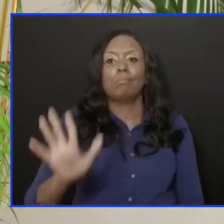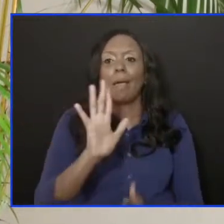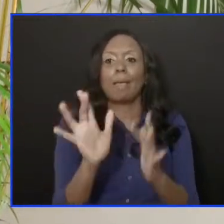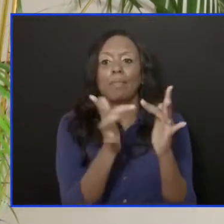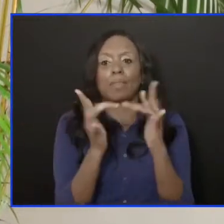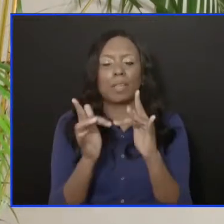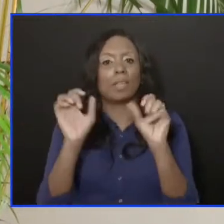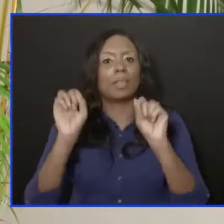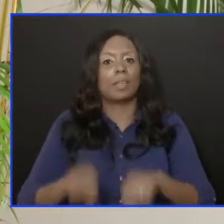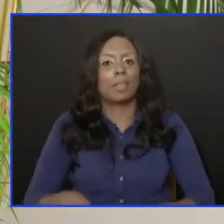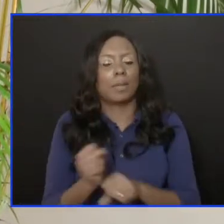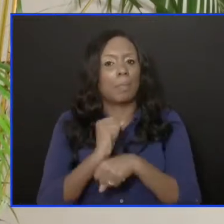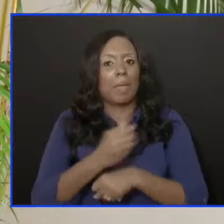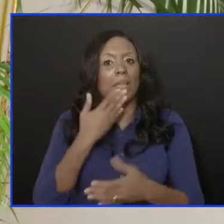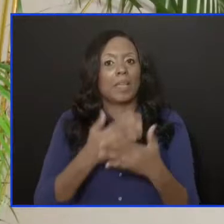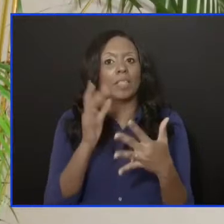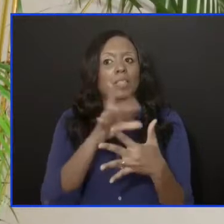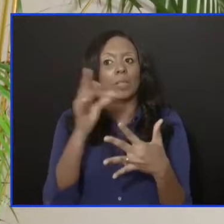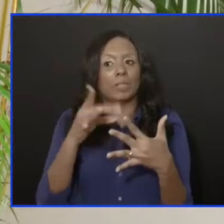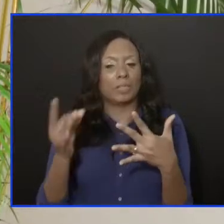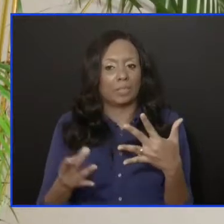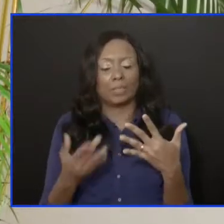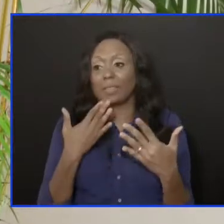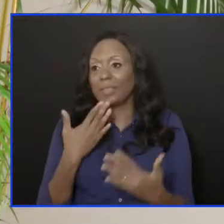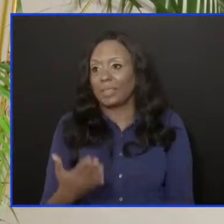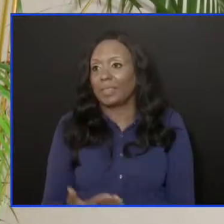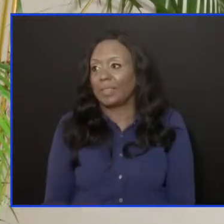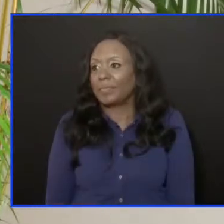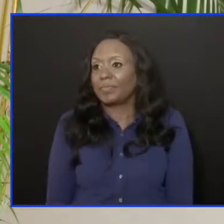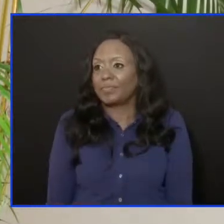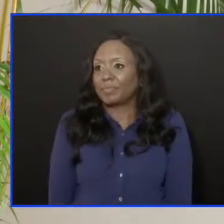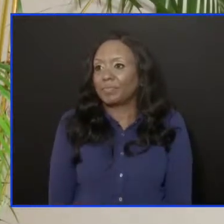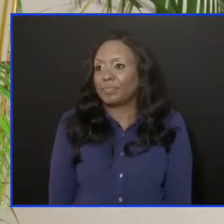informed choices, but the vaccines are here. Thank you.